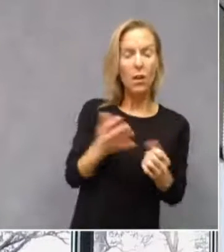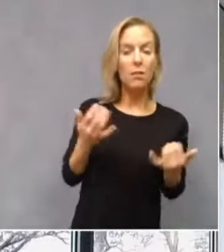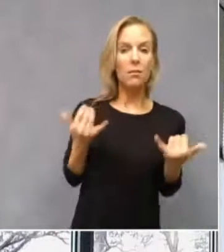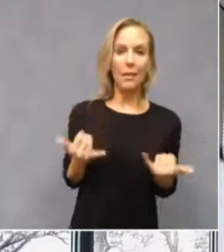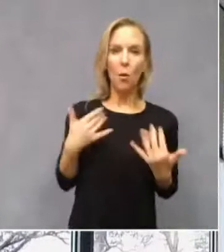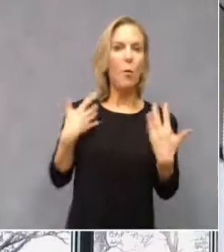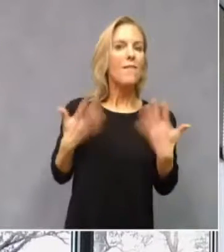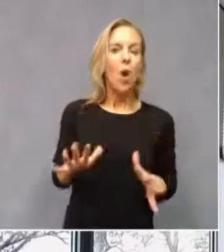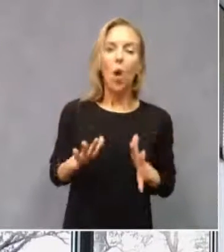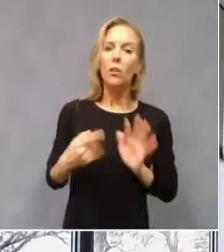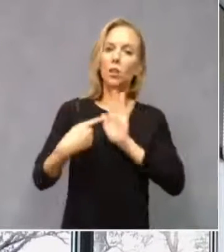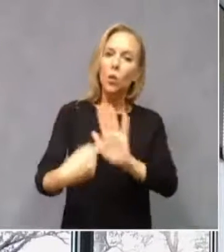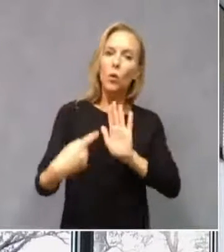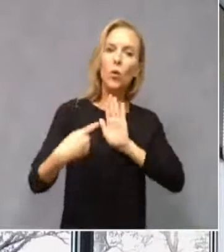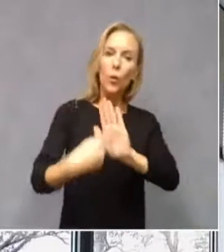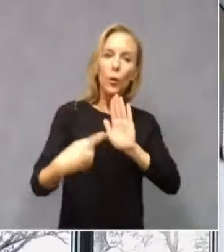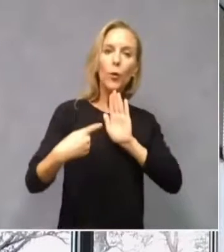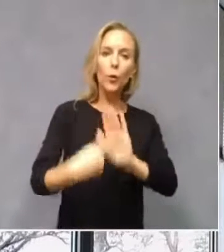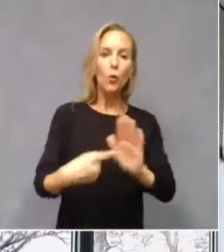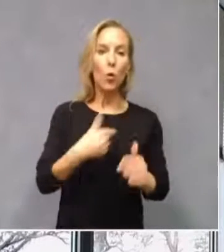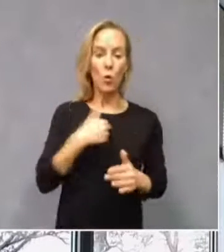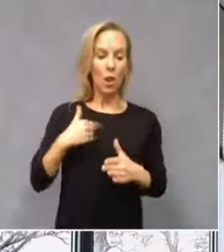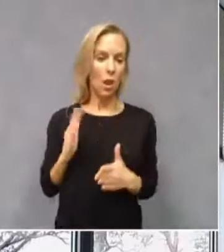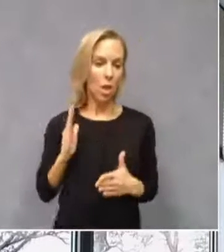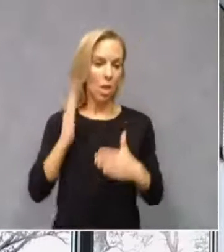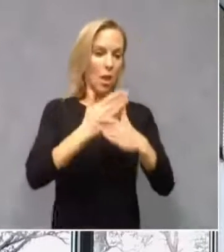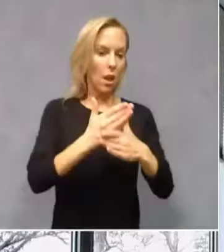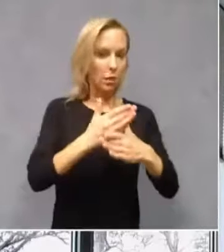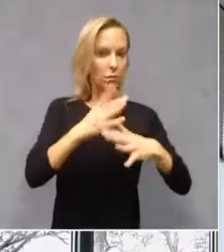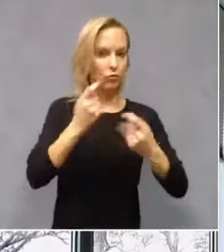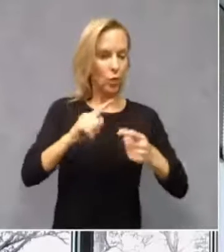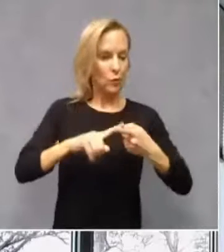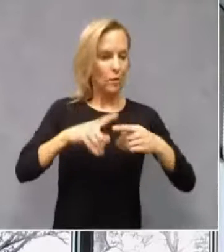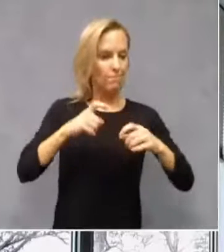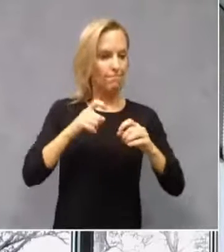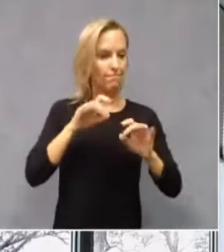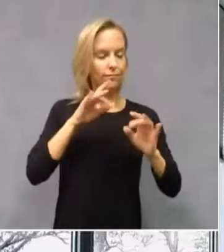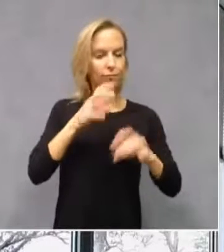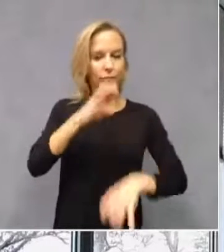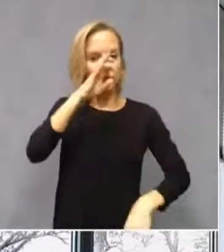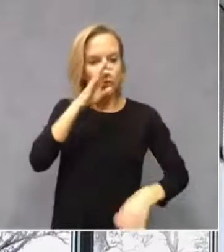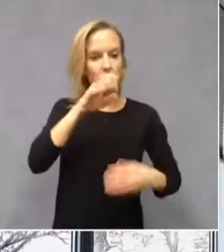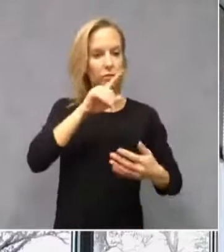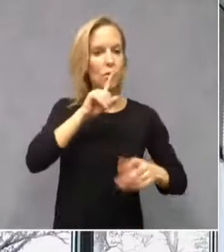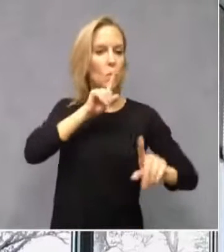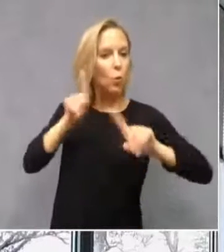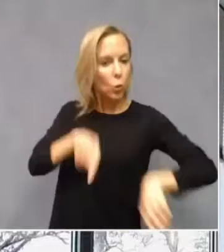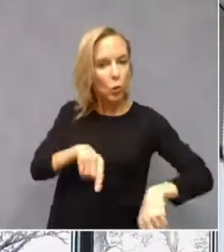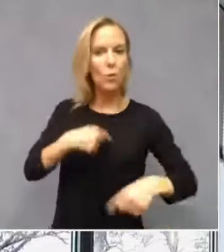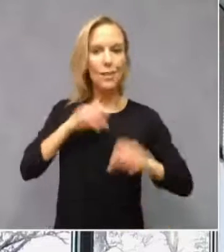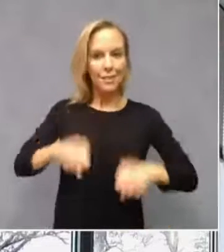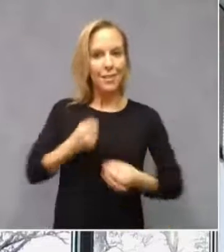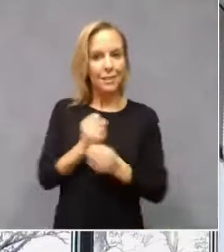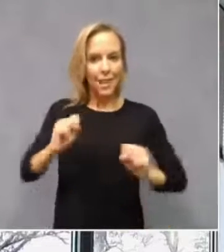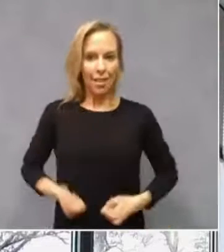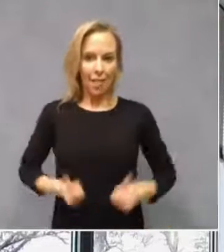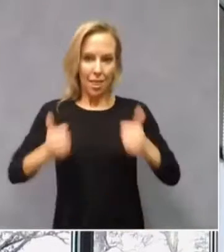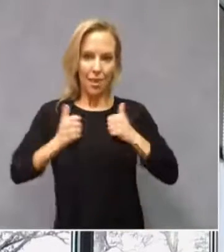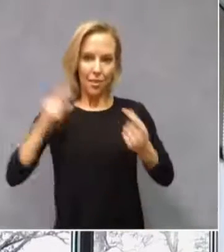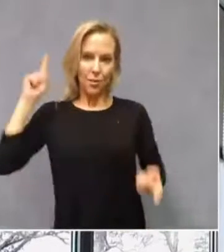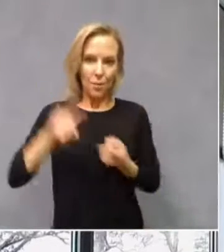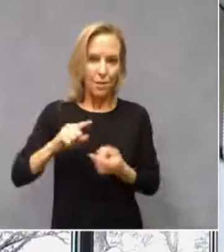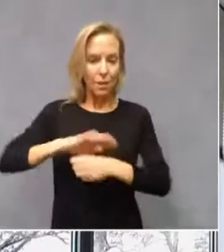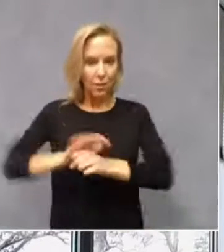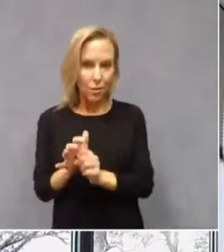we intervene, we can have a positive impact, save lives, and minimize disease. And other states who have taken very